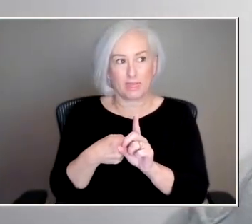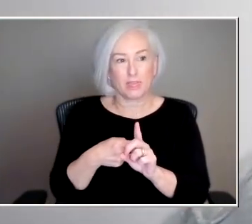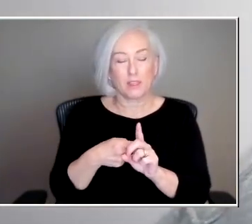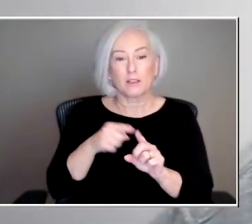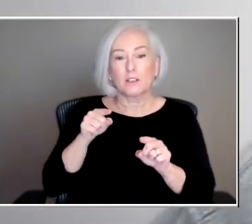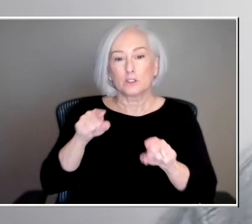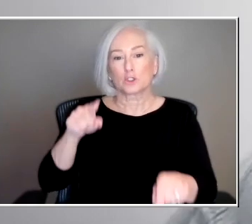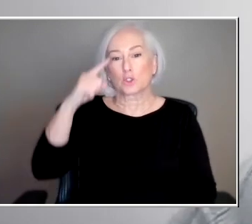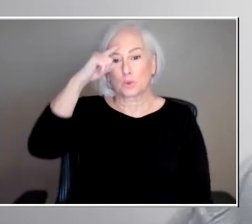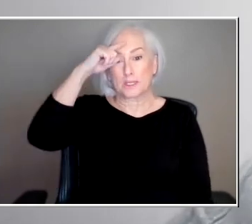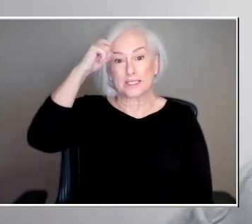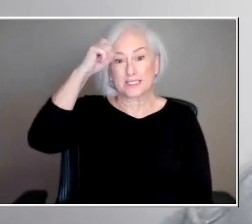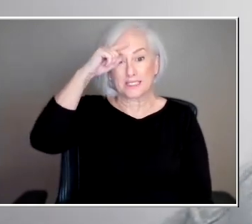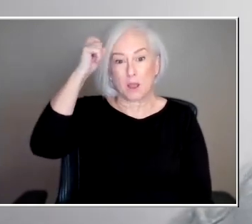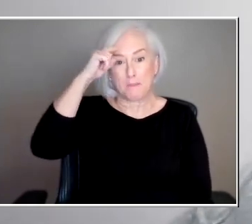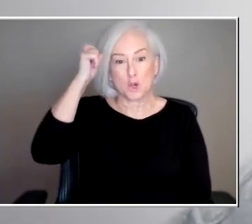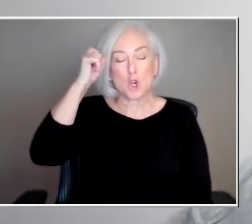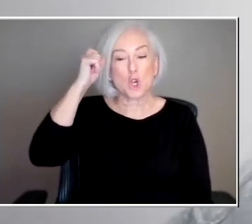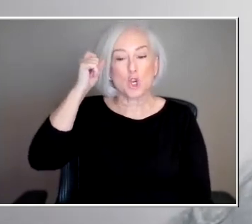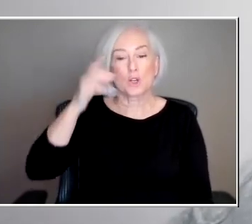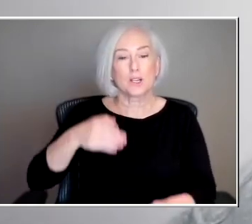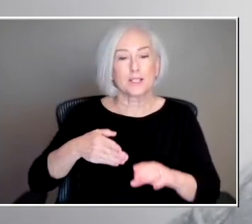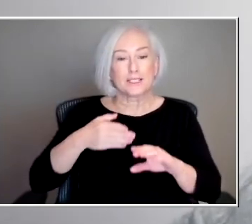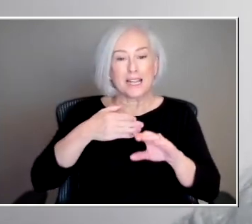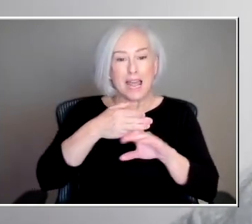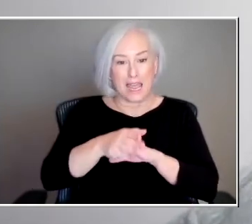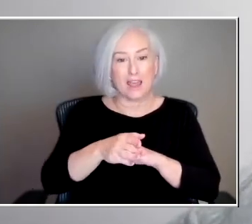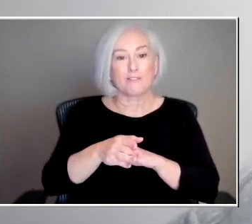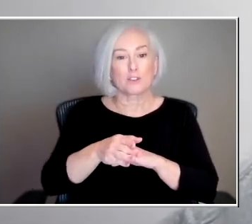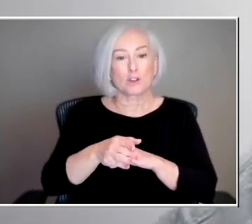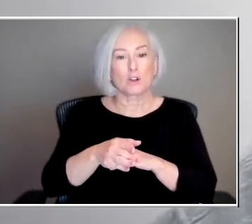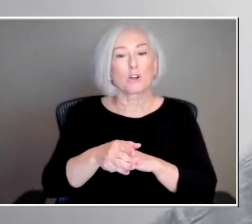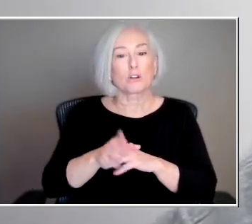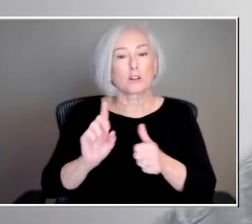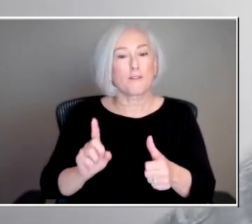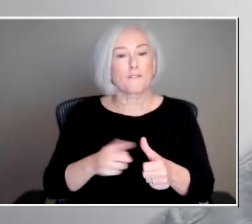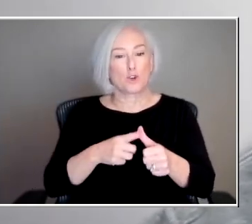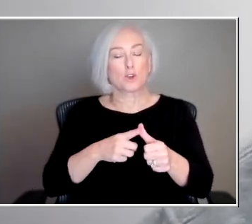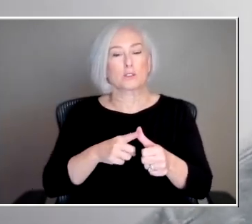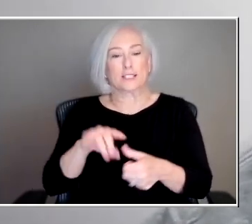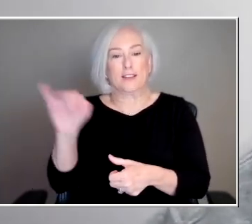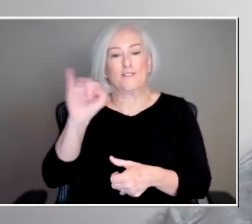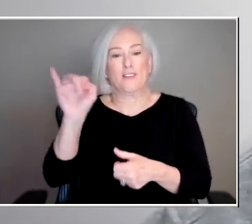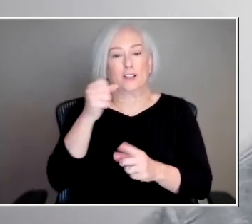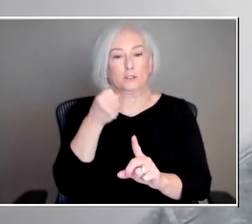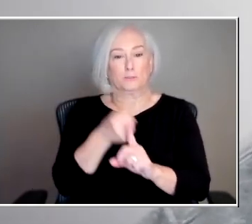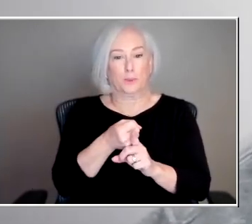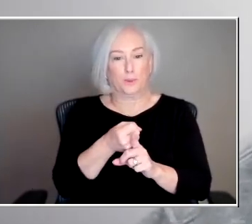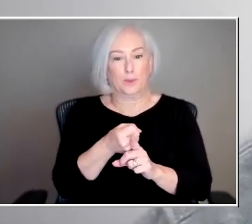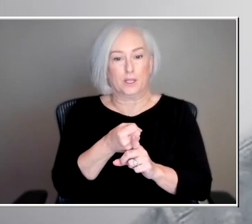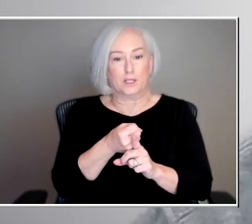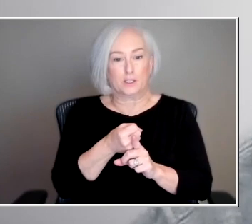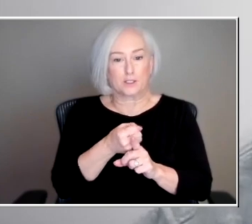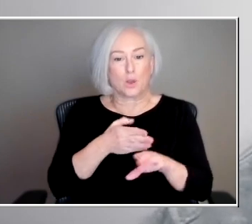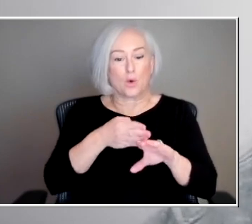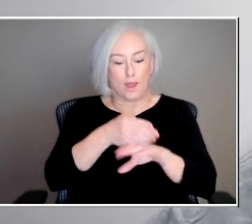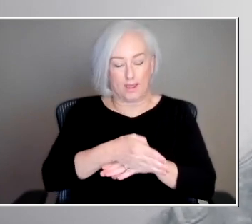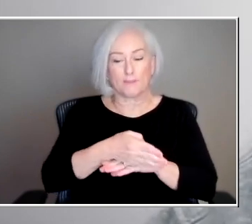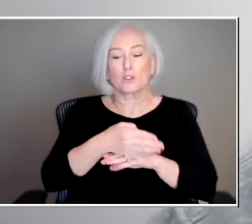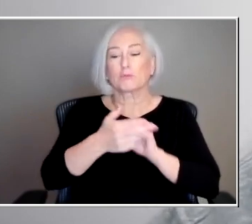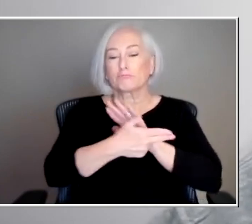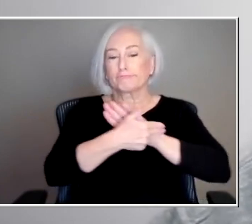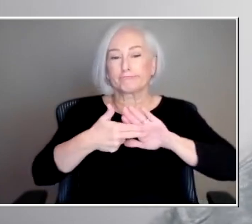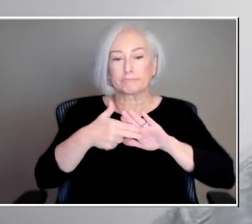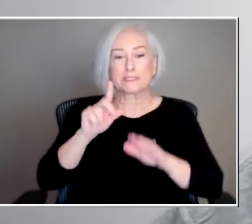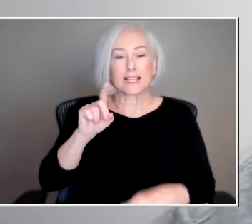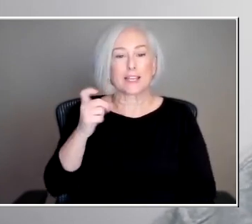the first summer after my initial COVID infection. So this is pretty immediately after my POTS diagnosis, when we were still